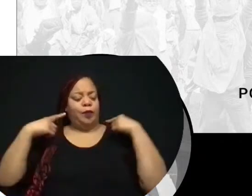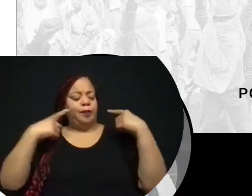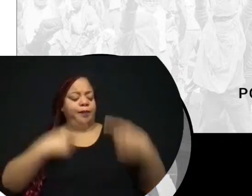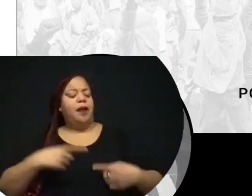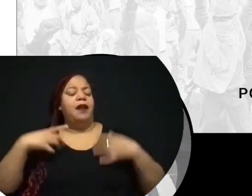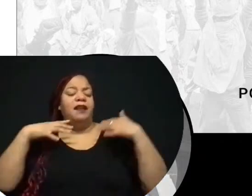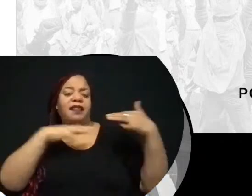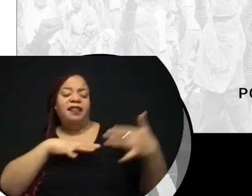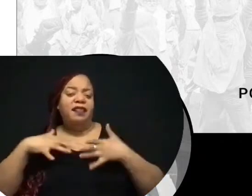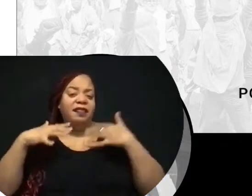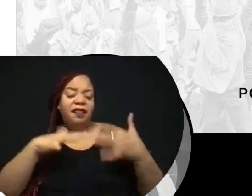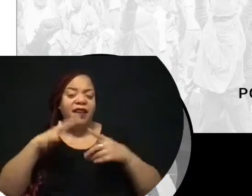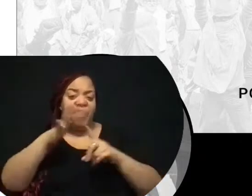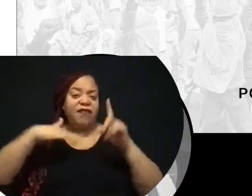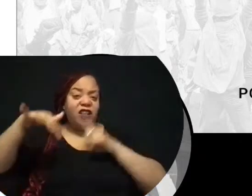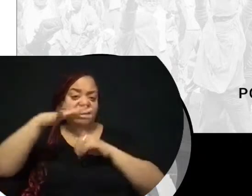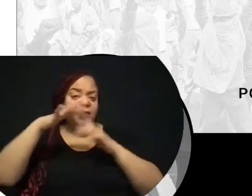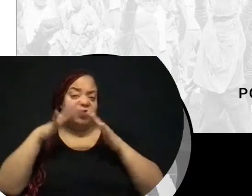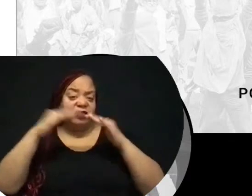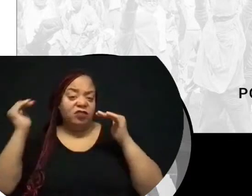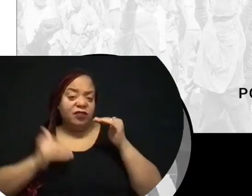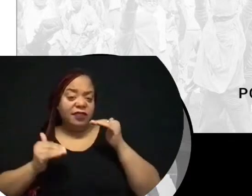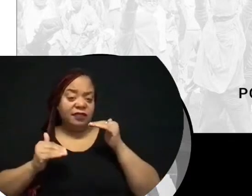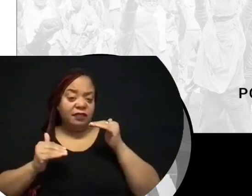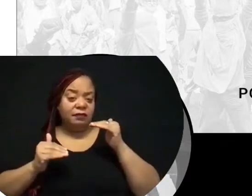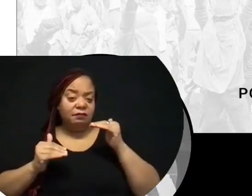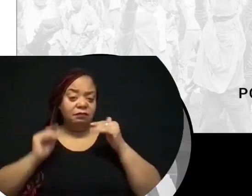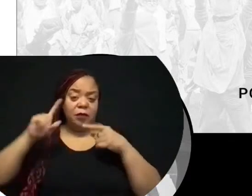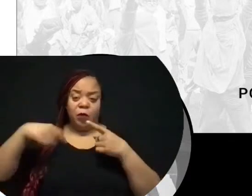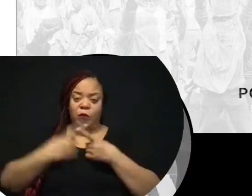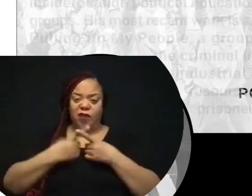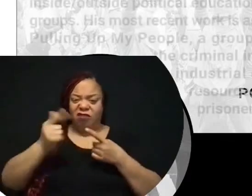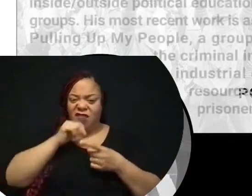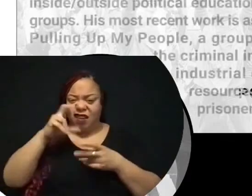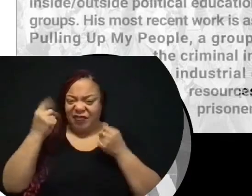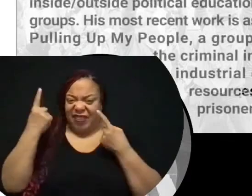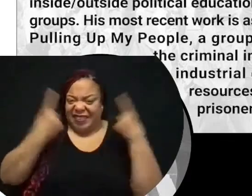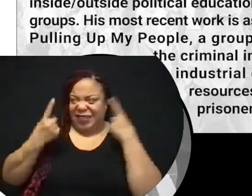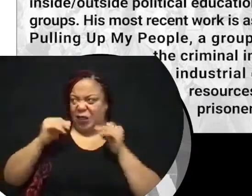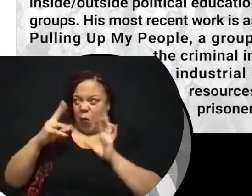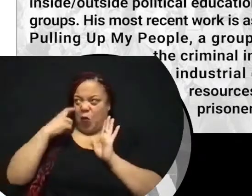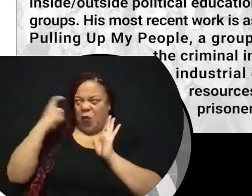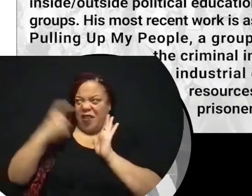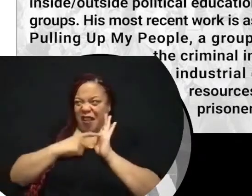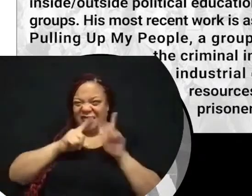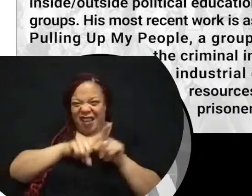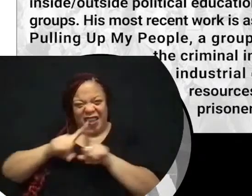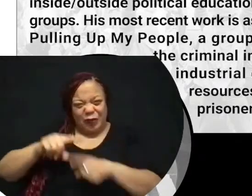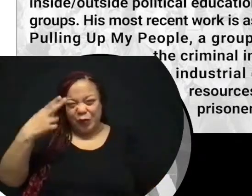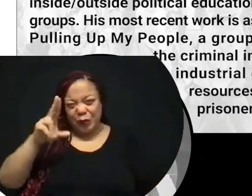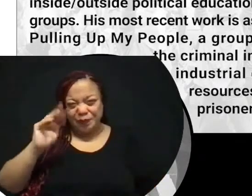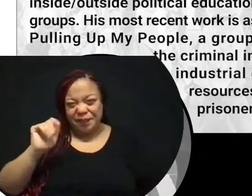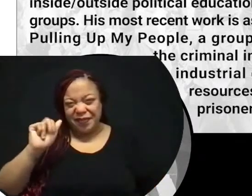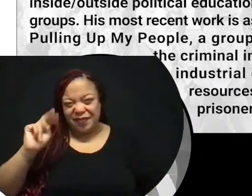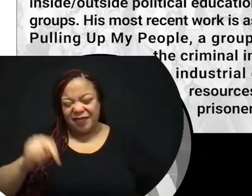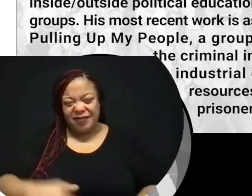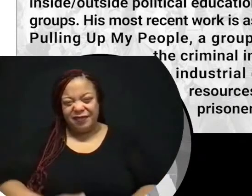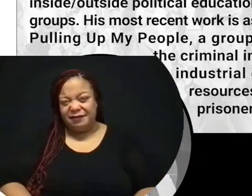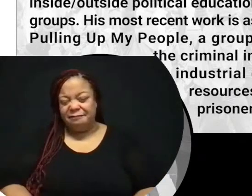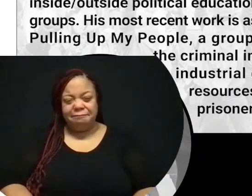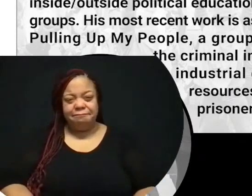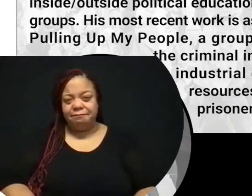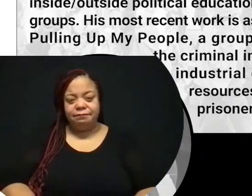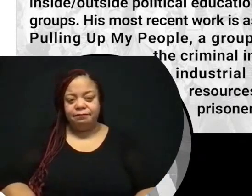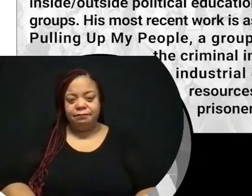as human? What does it mean to fight environmental injustice while you're being held captive? That